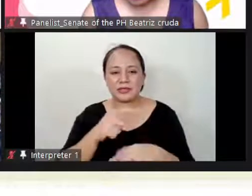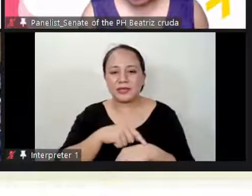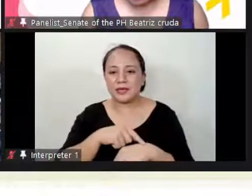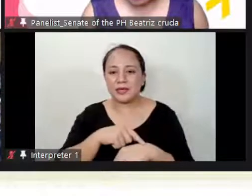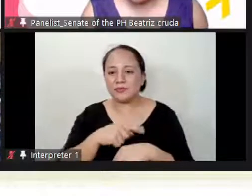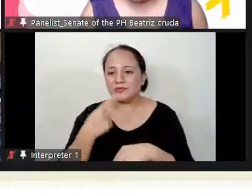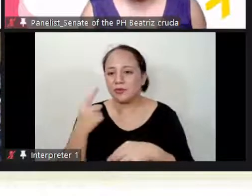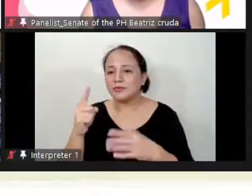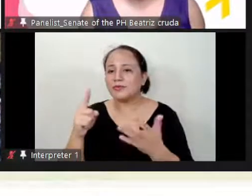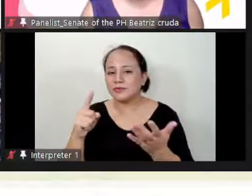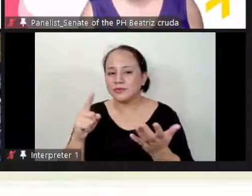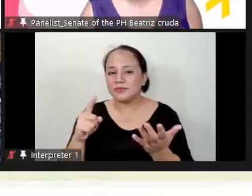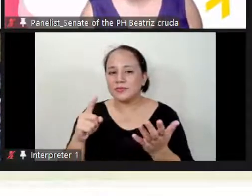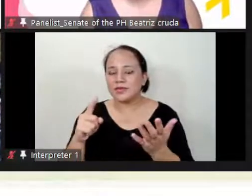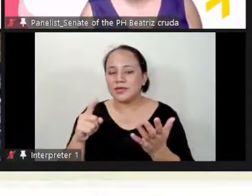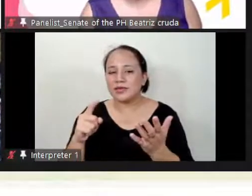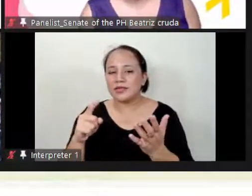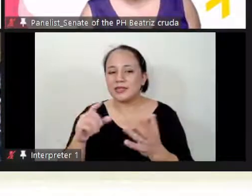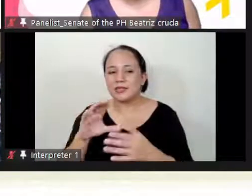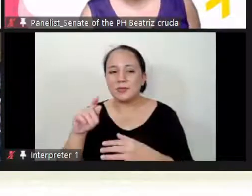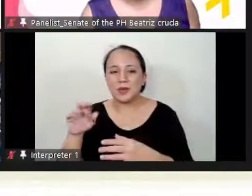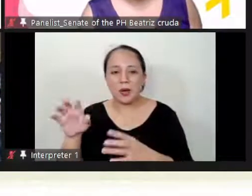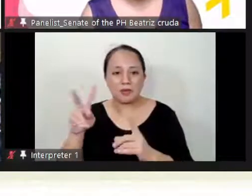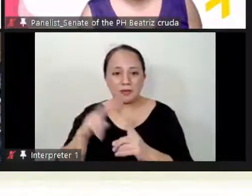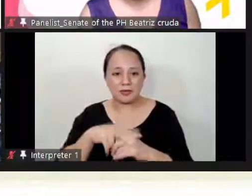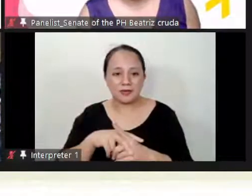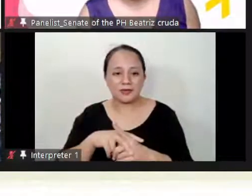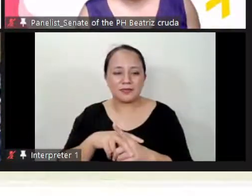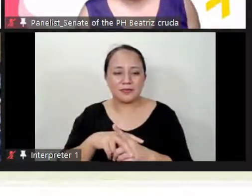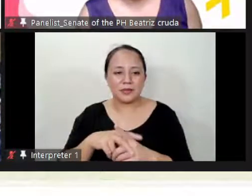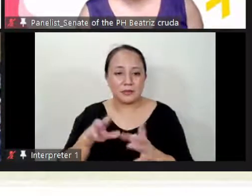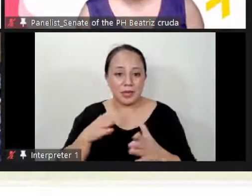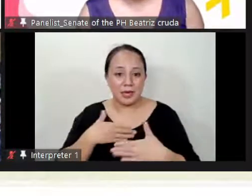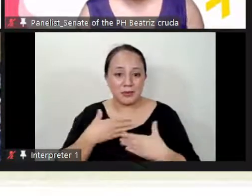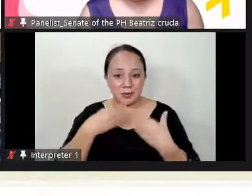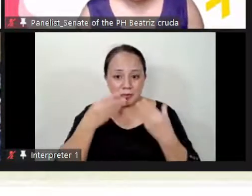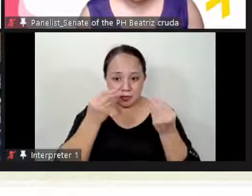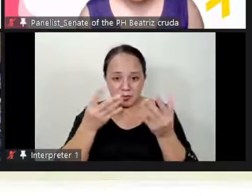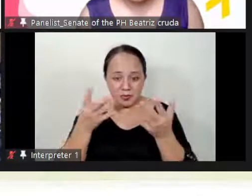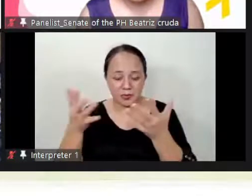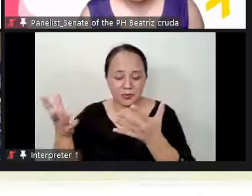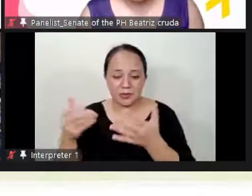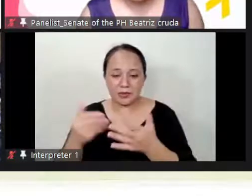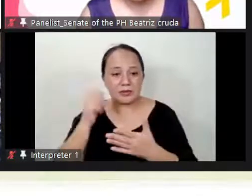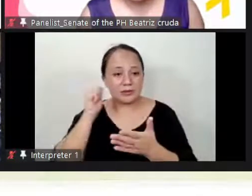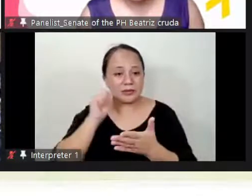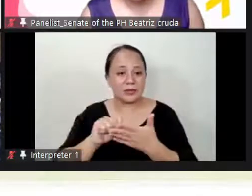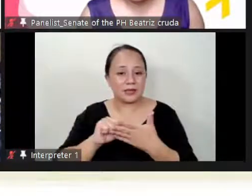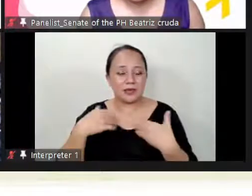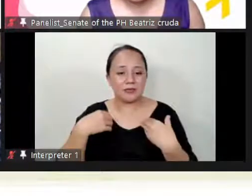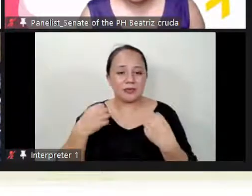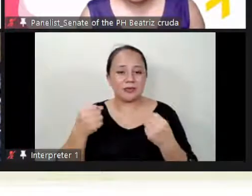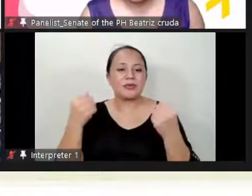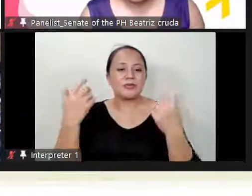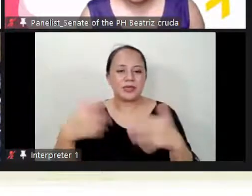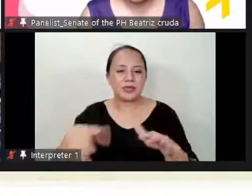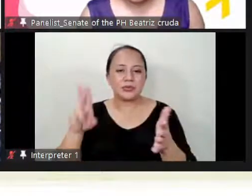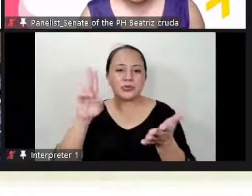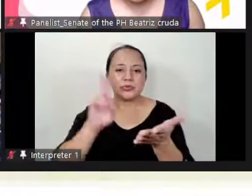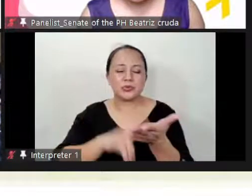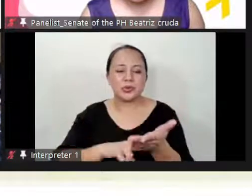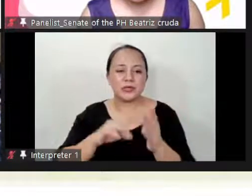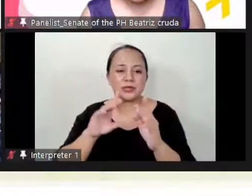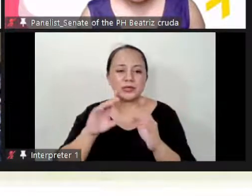our CPR applications. I am happy to inform you that the Secretary of Health already signed